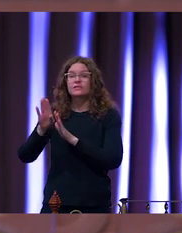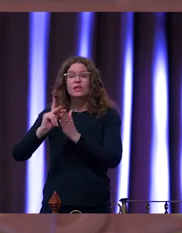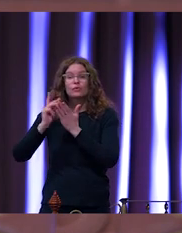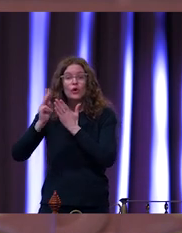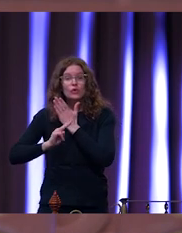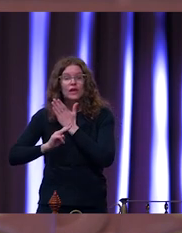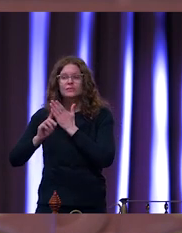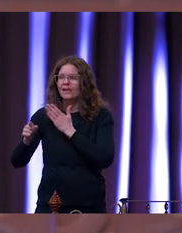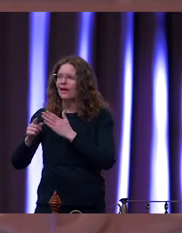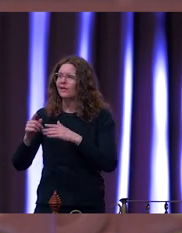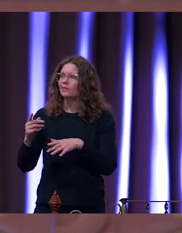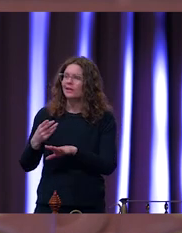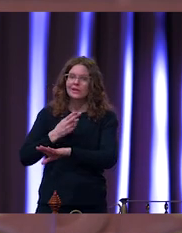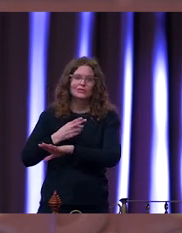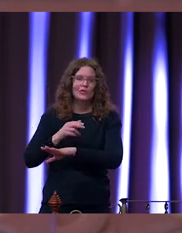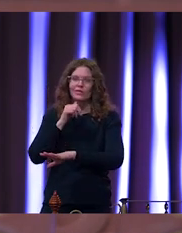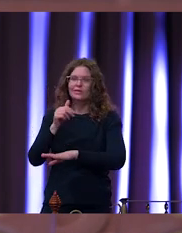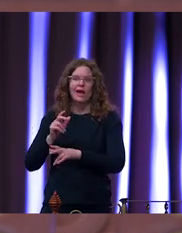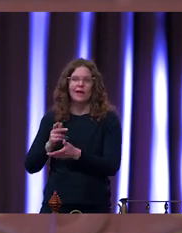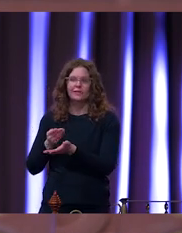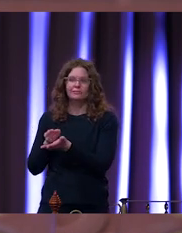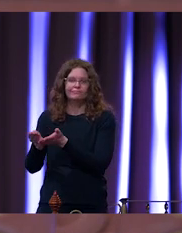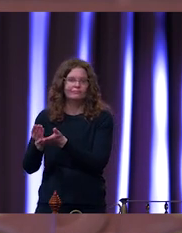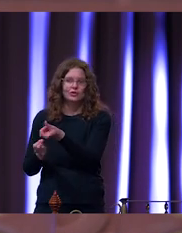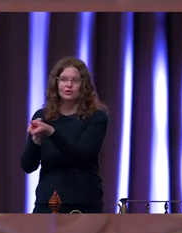been underserved.